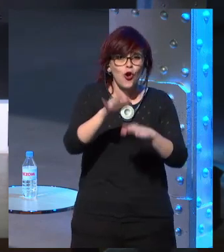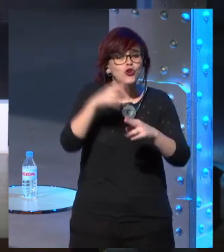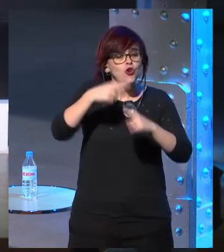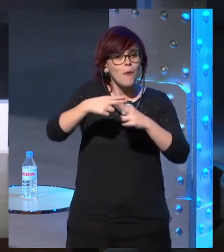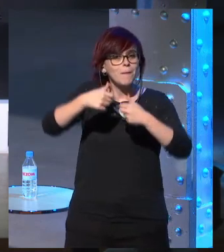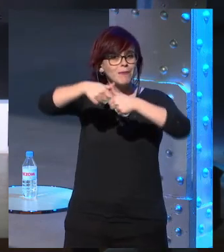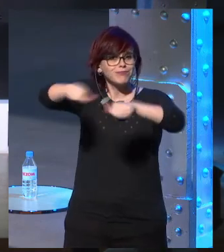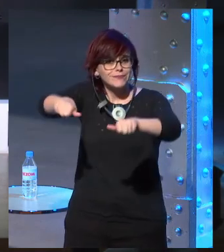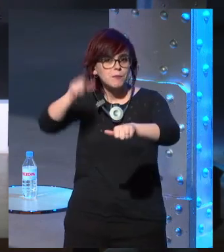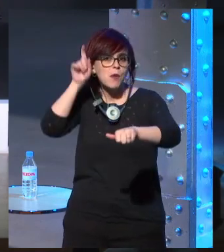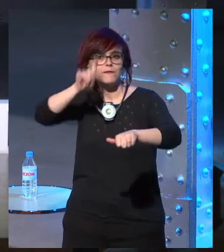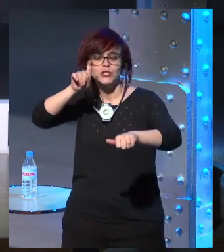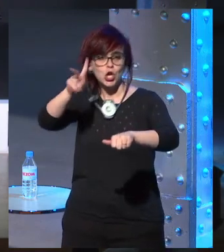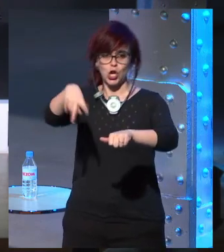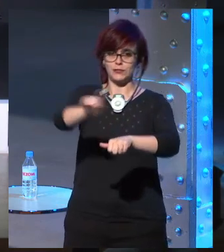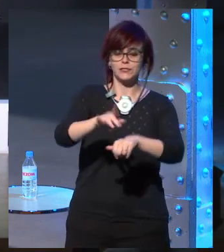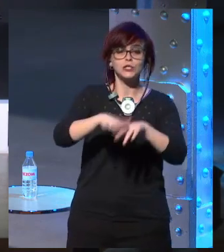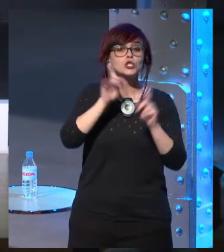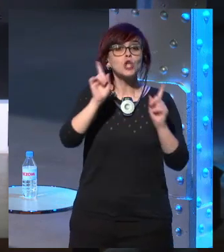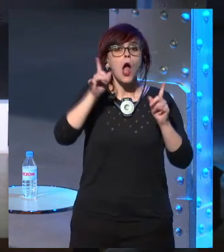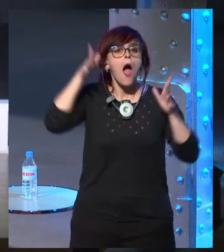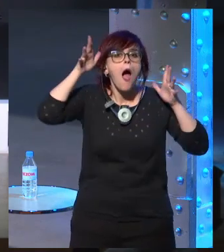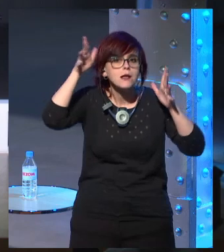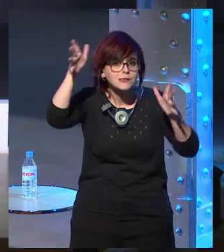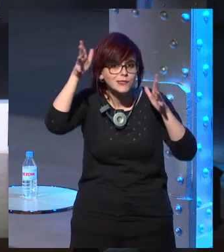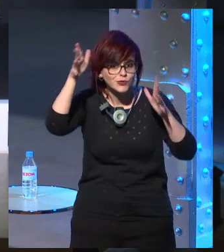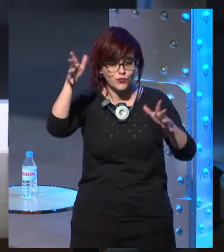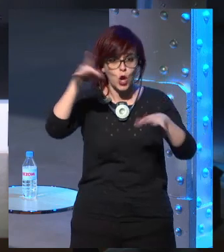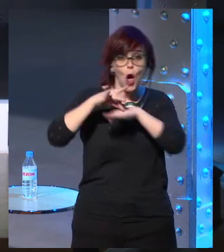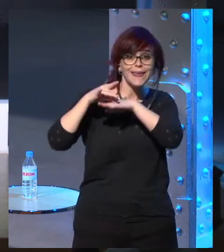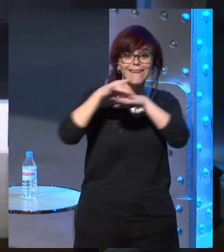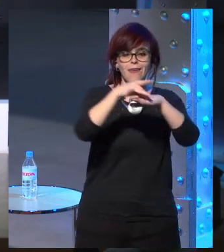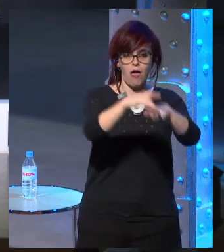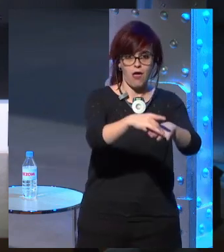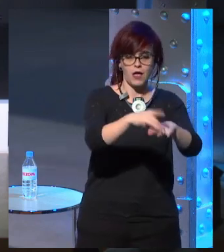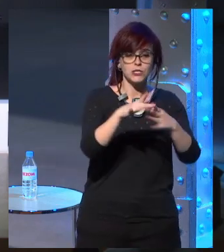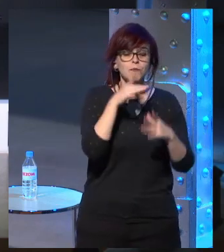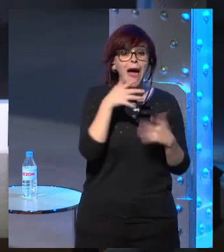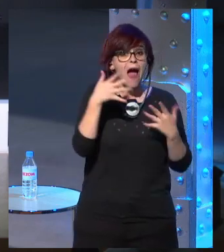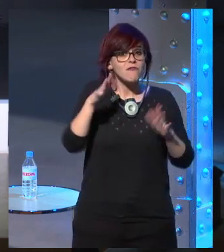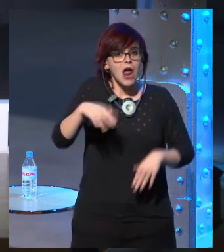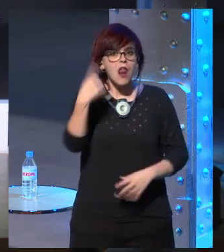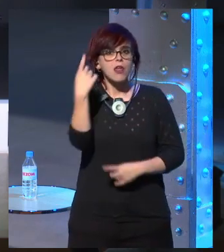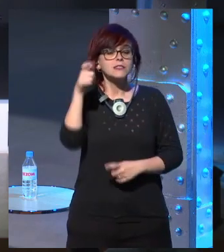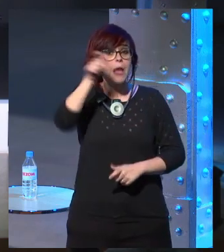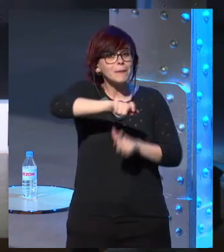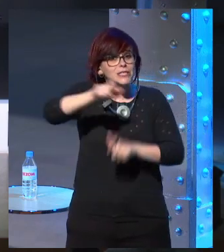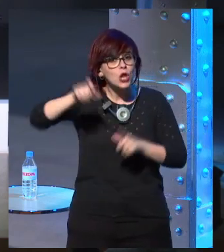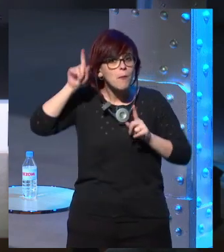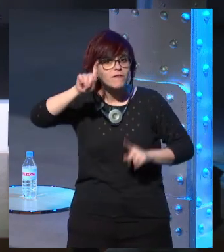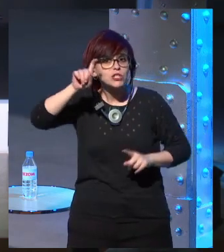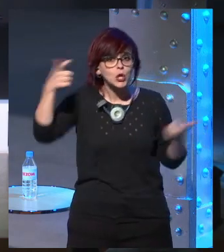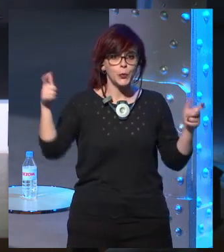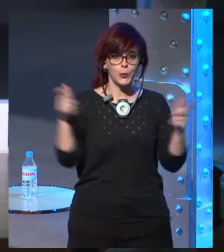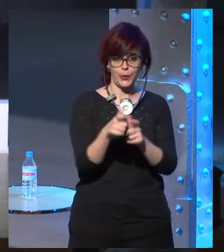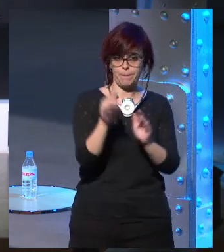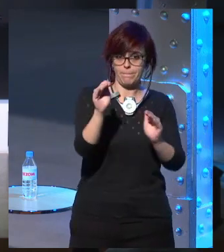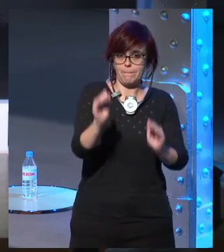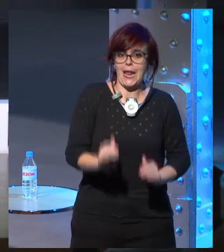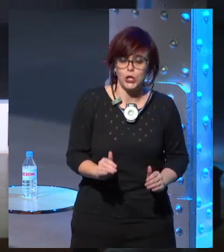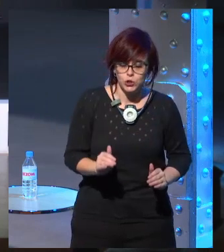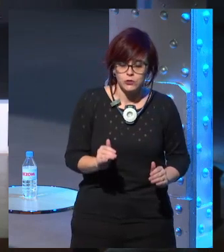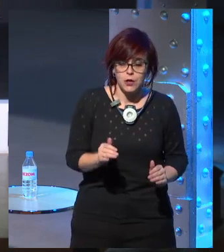advocacy. And we won't need fewer teachers, we'll actually need many more teachers. Right? Again, efficiency